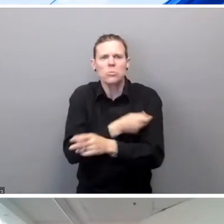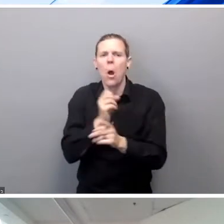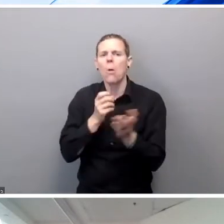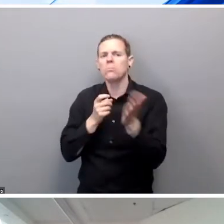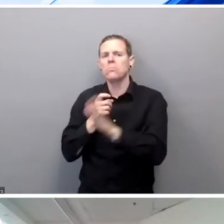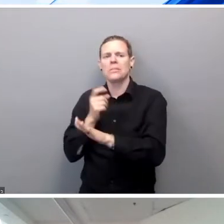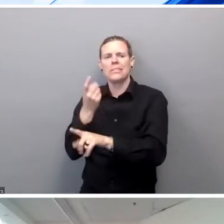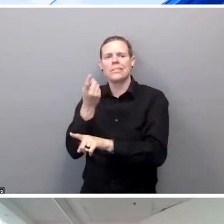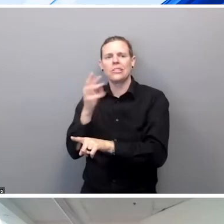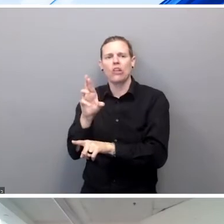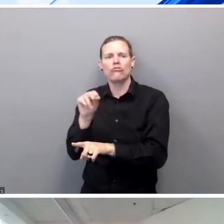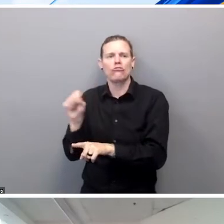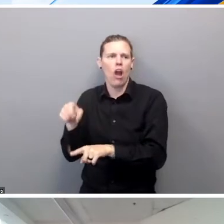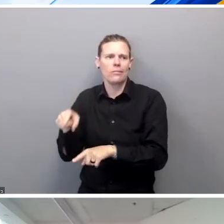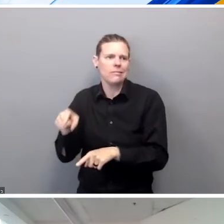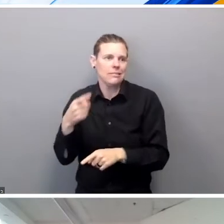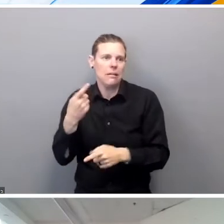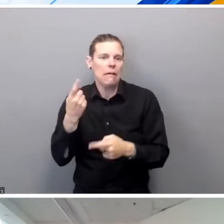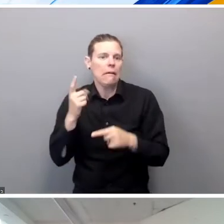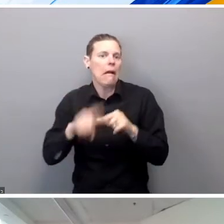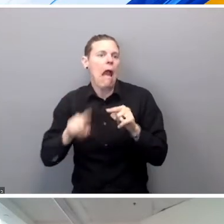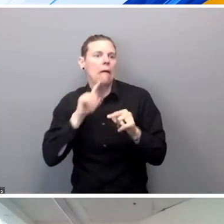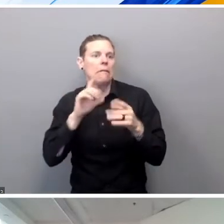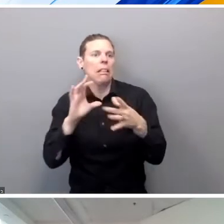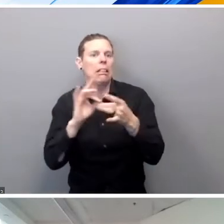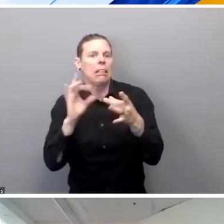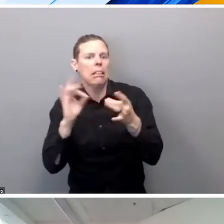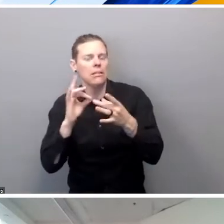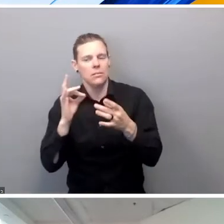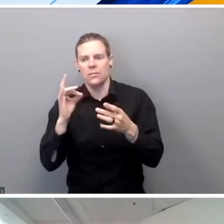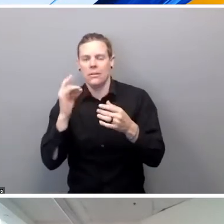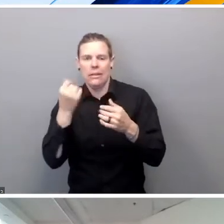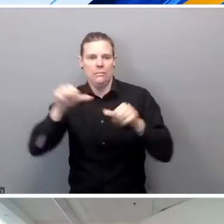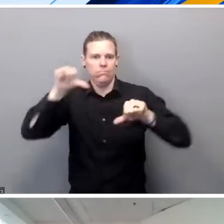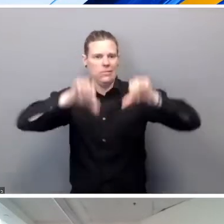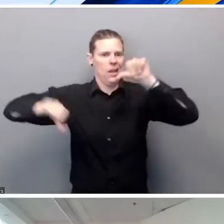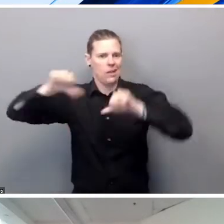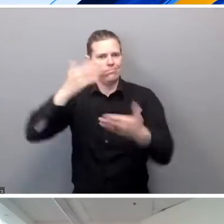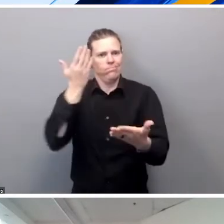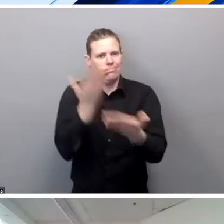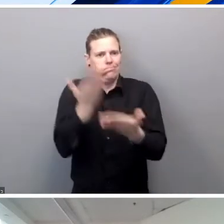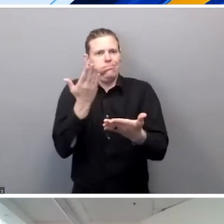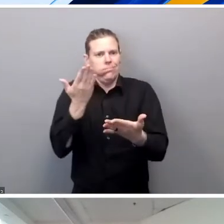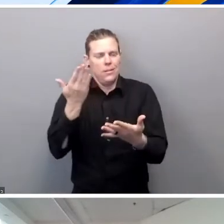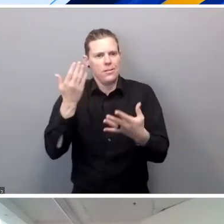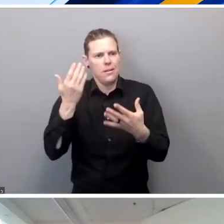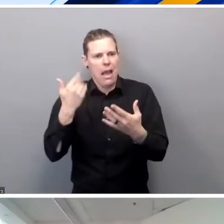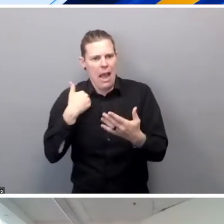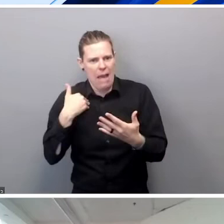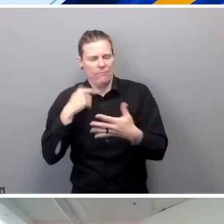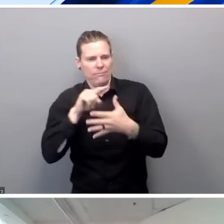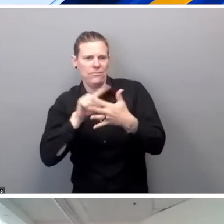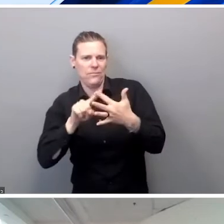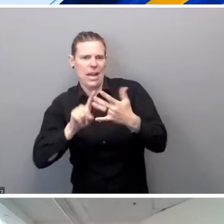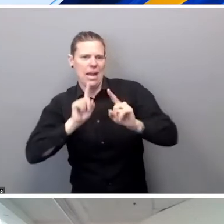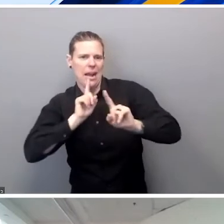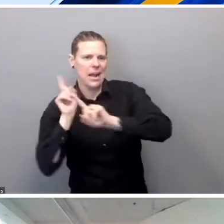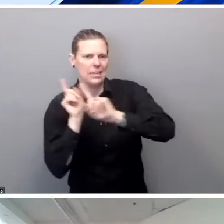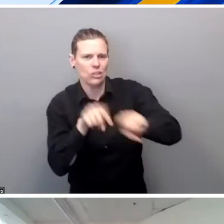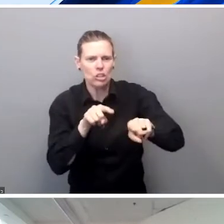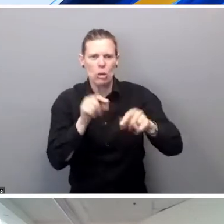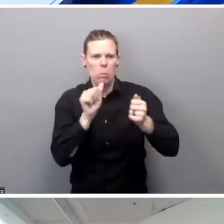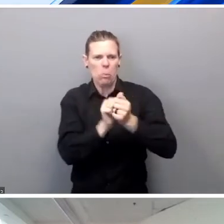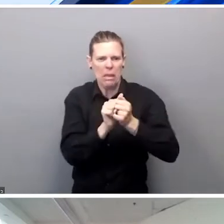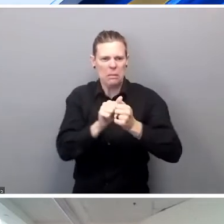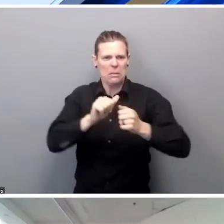about what to expect from Omicron until we can fill in all those boxes that have question marks in Christine's slide, Dr. Russ's